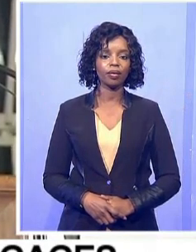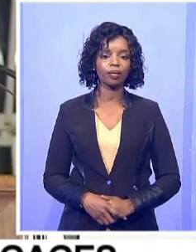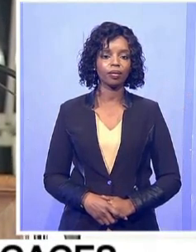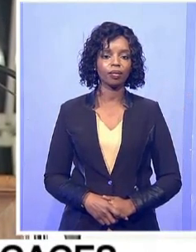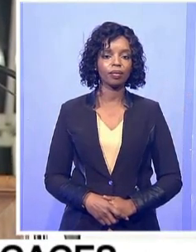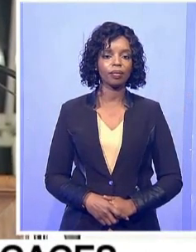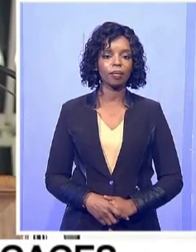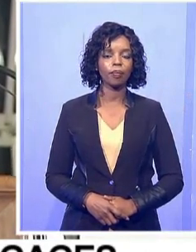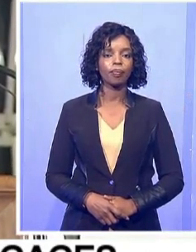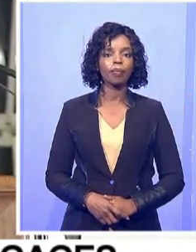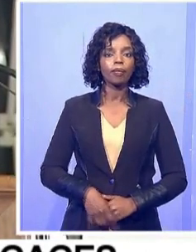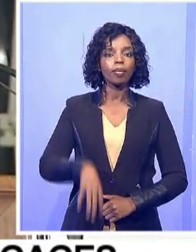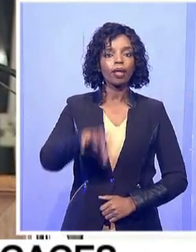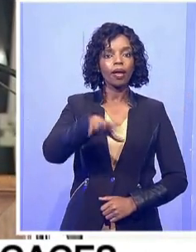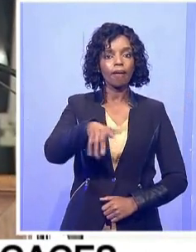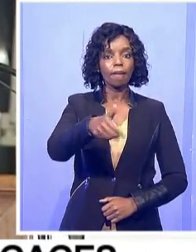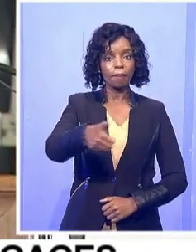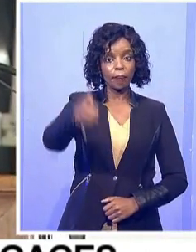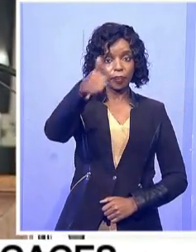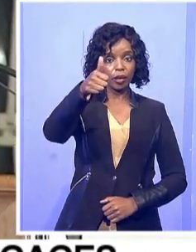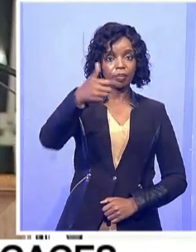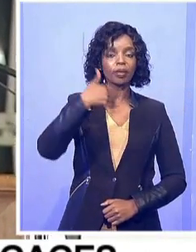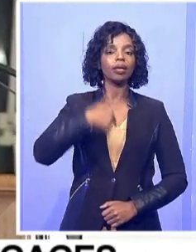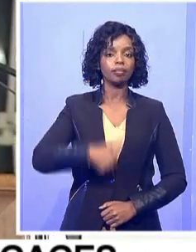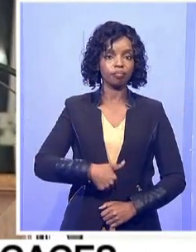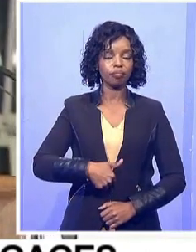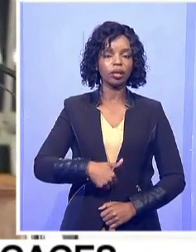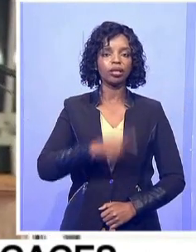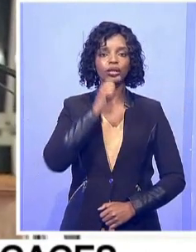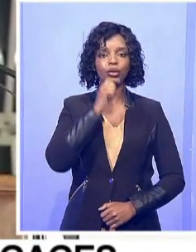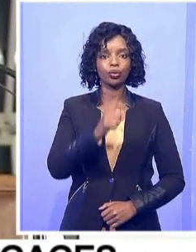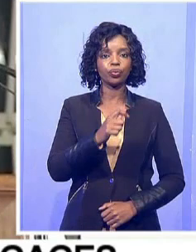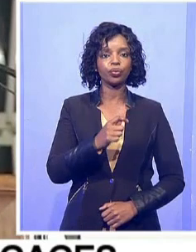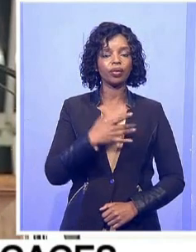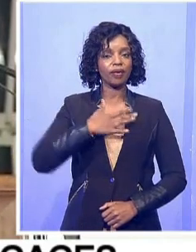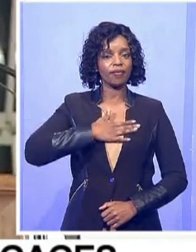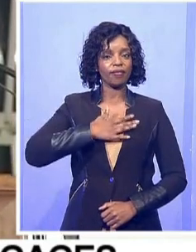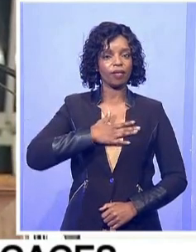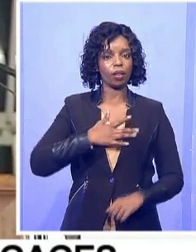Premier, I'm very honored and privileged.